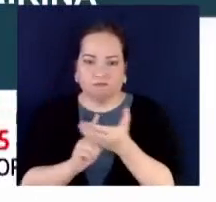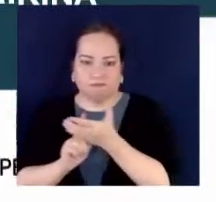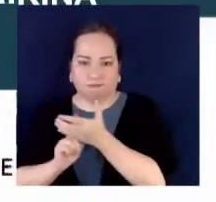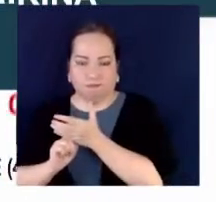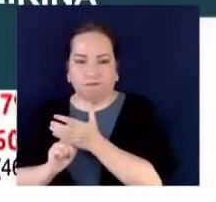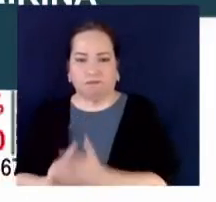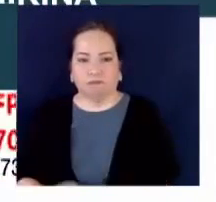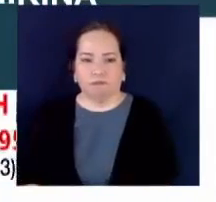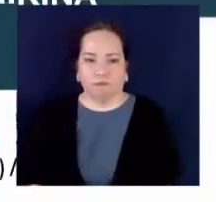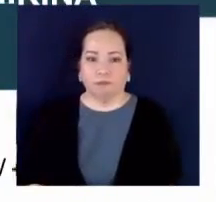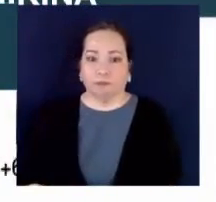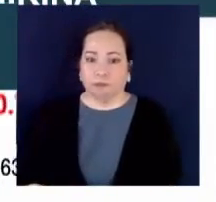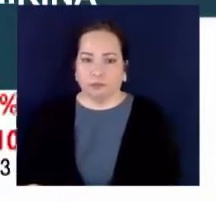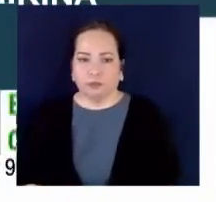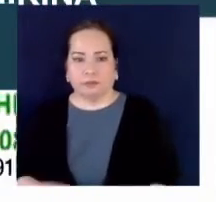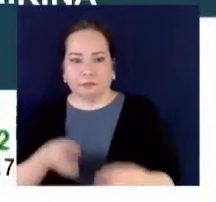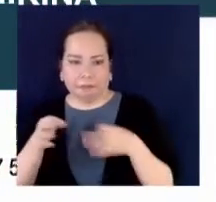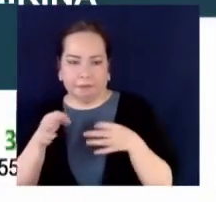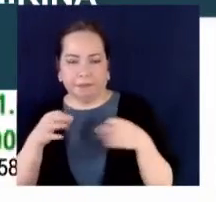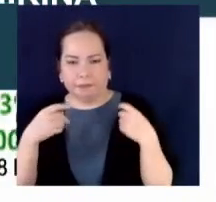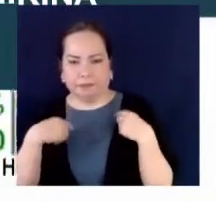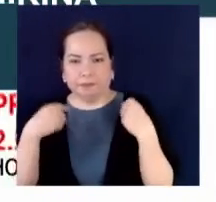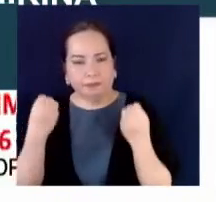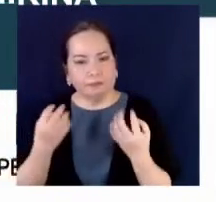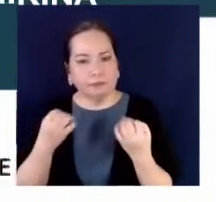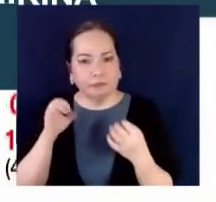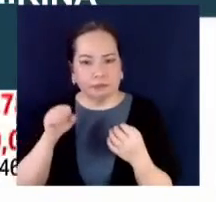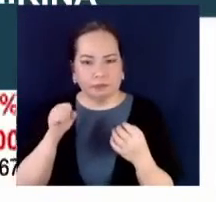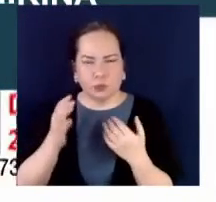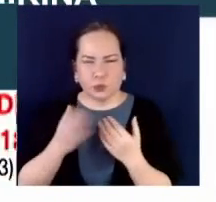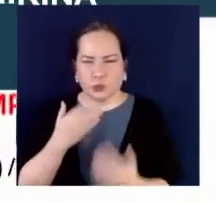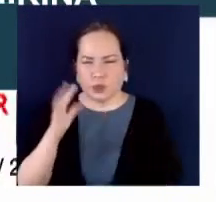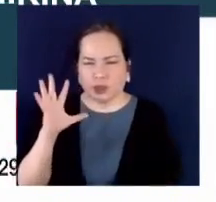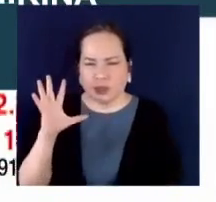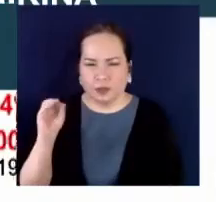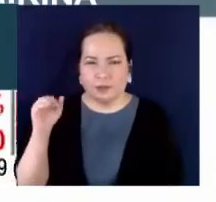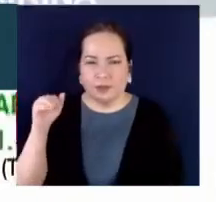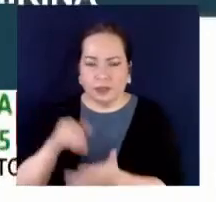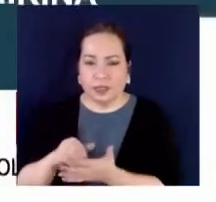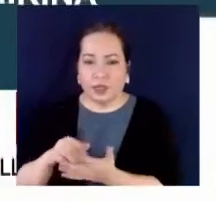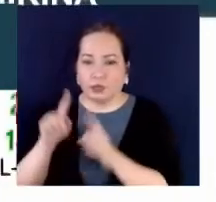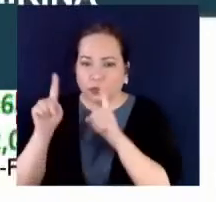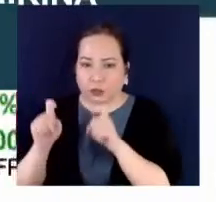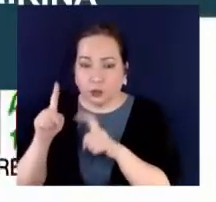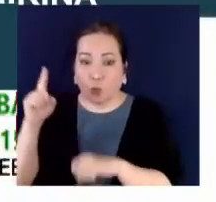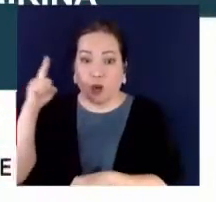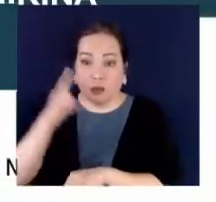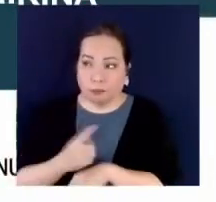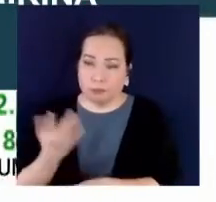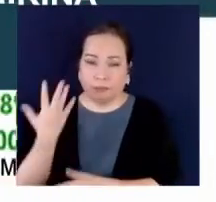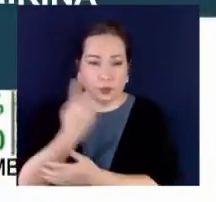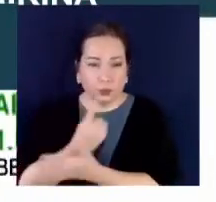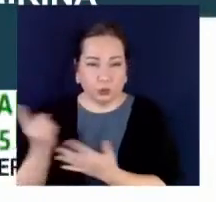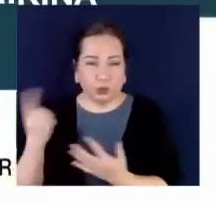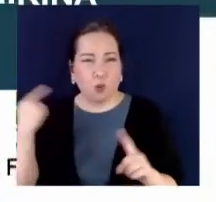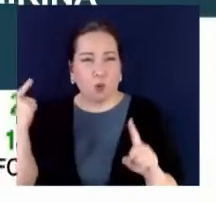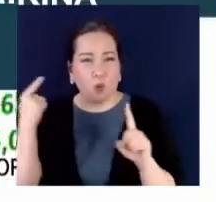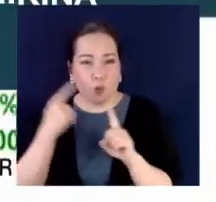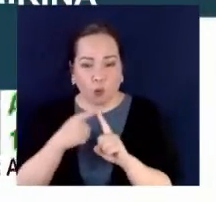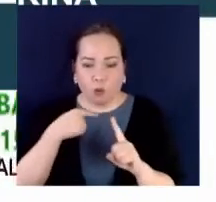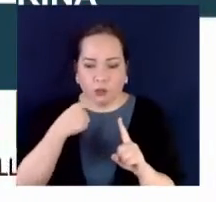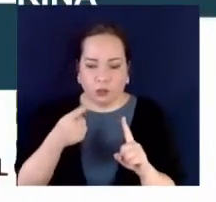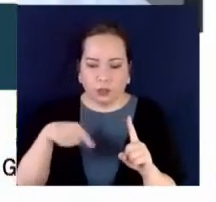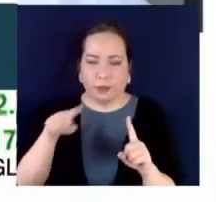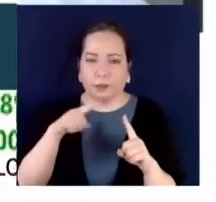We have almost done almost 50,000 tests per day for this past week. The target would be, as what the experts would say, we should